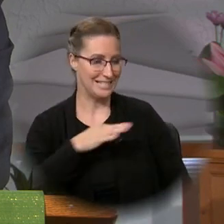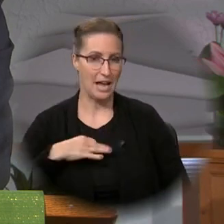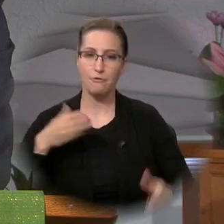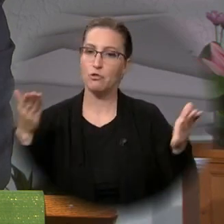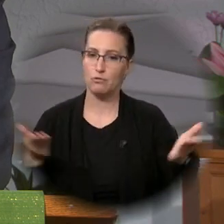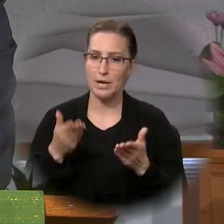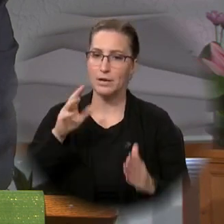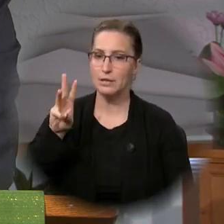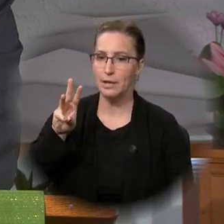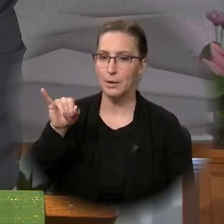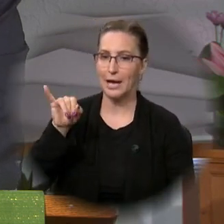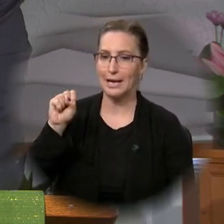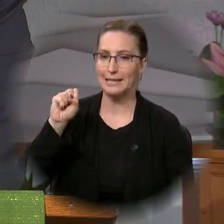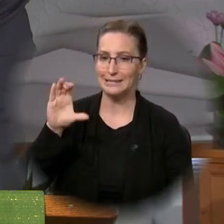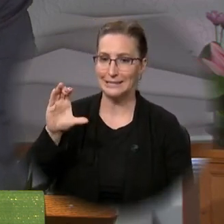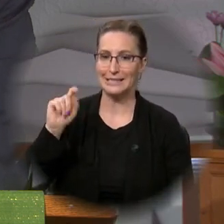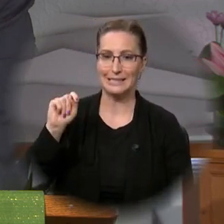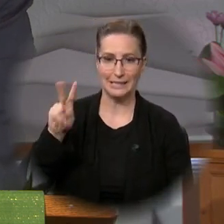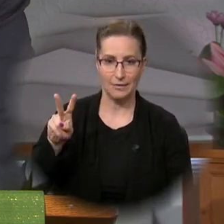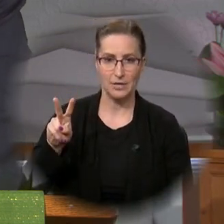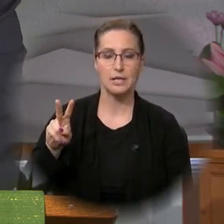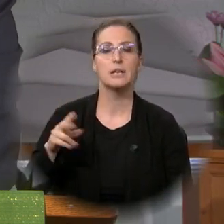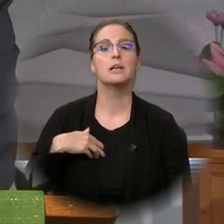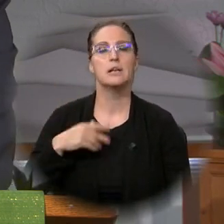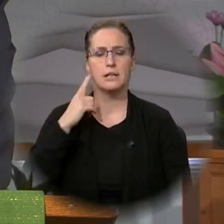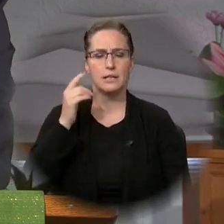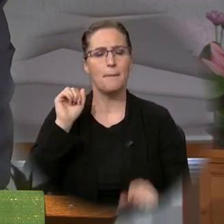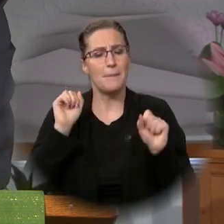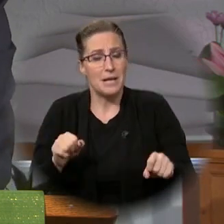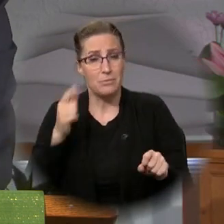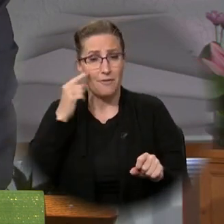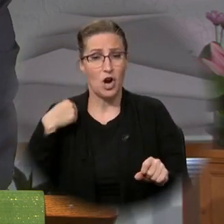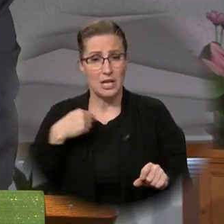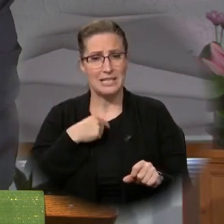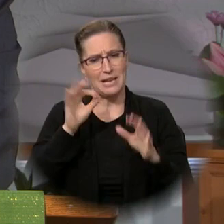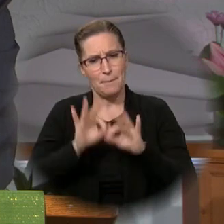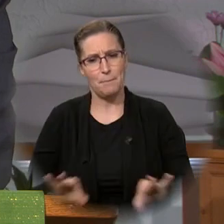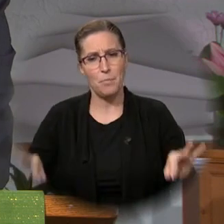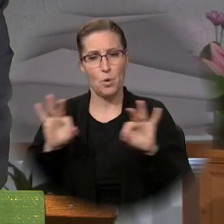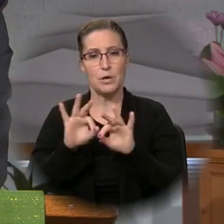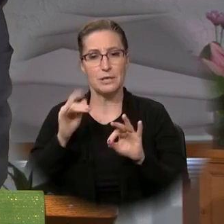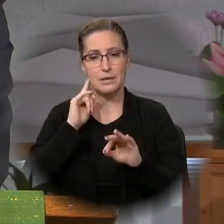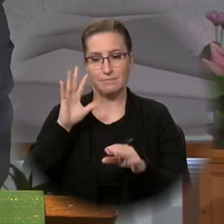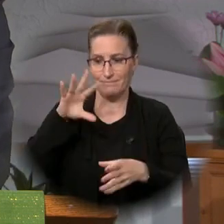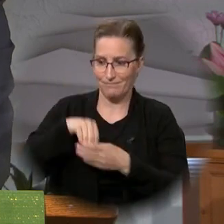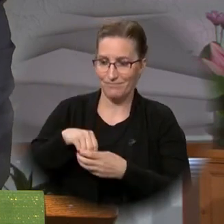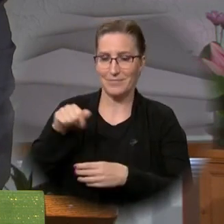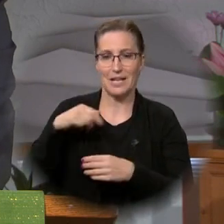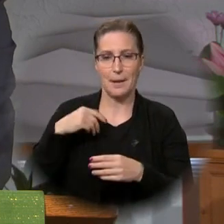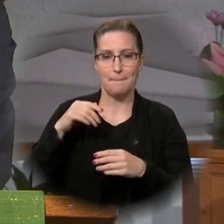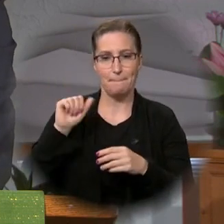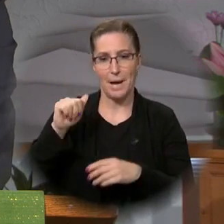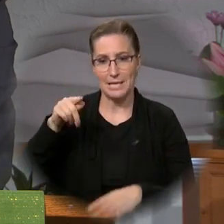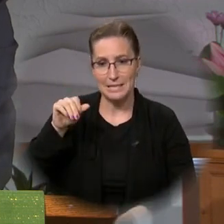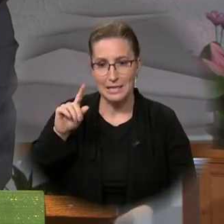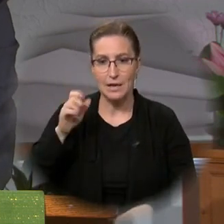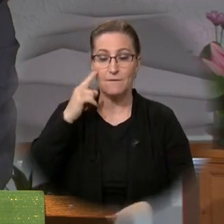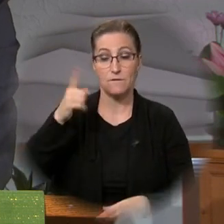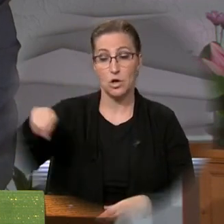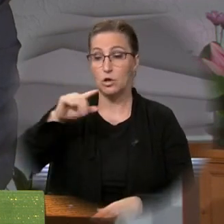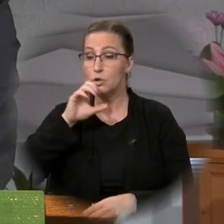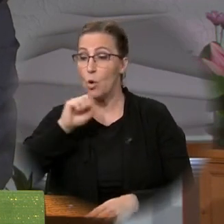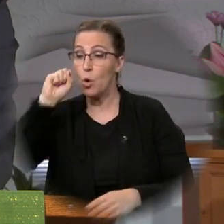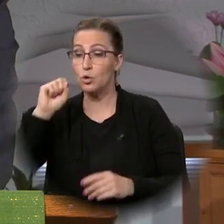right here at WISC-TV that make possible the important aspect of the ministry of the Apostolate that provides older adults